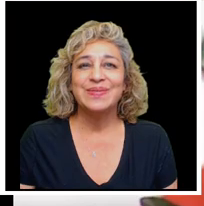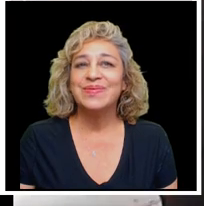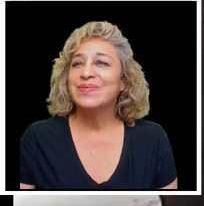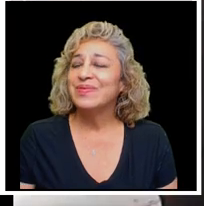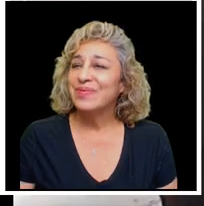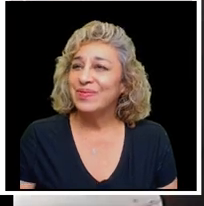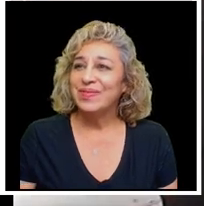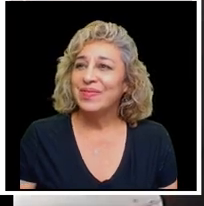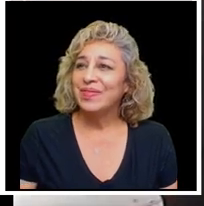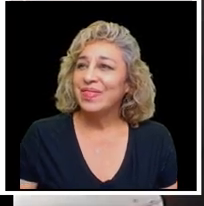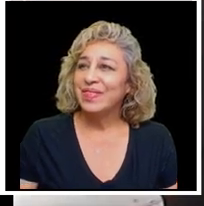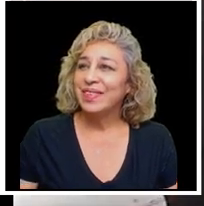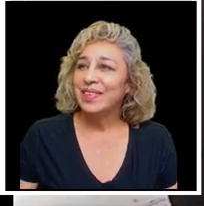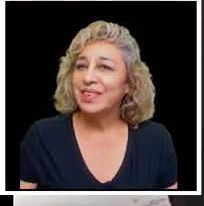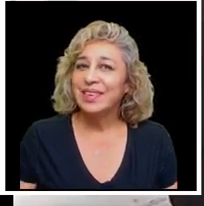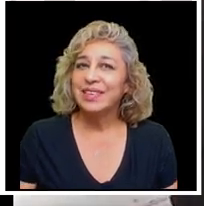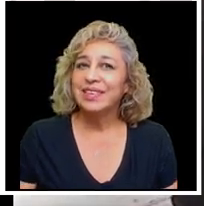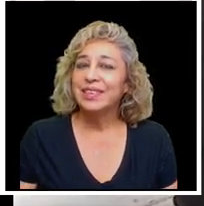I